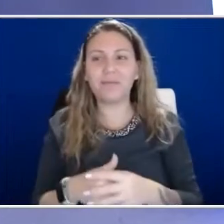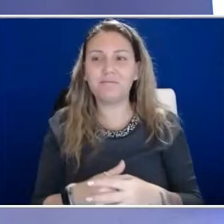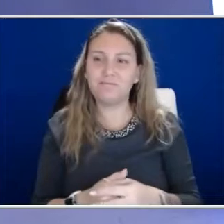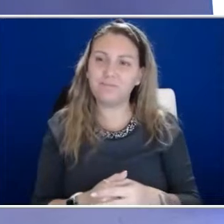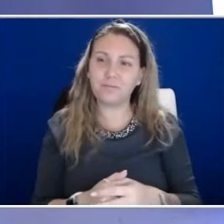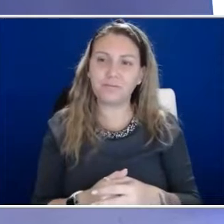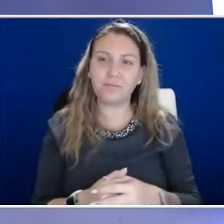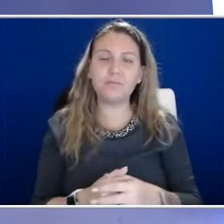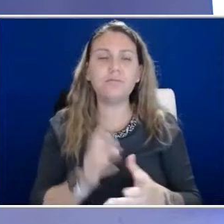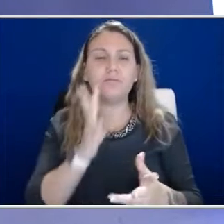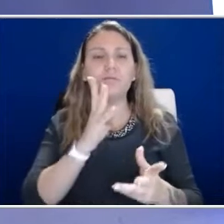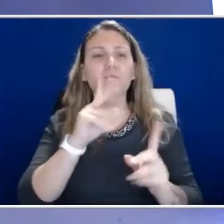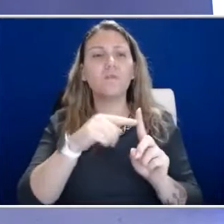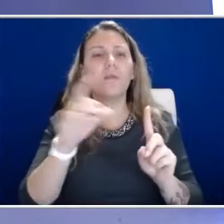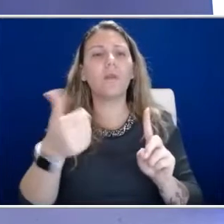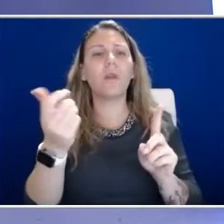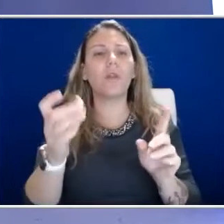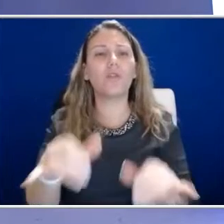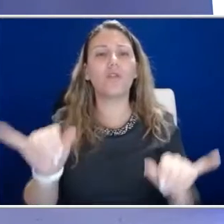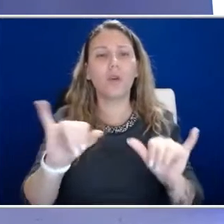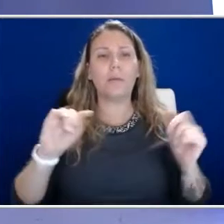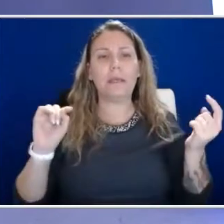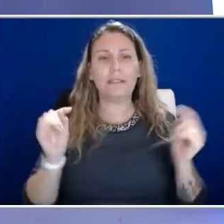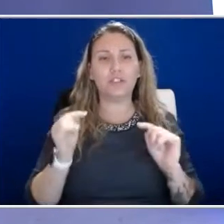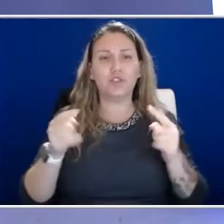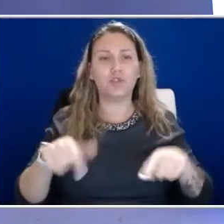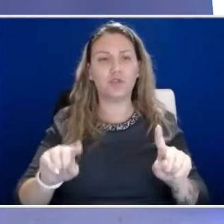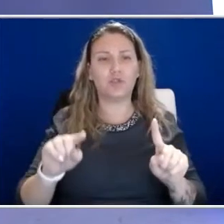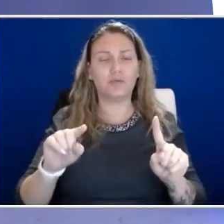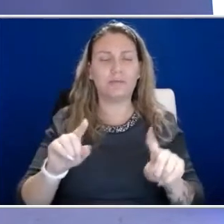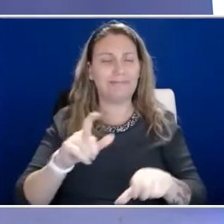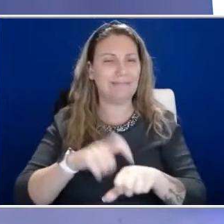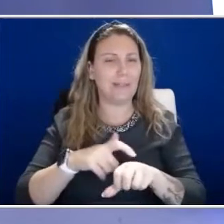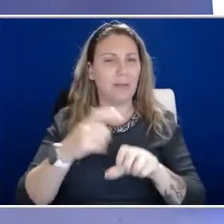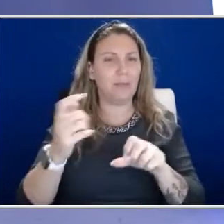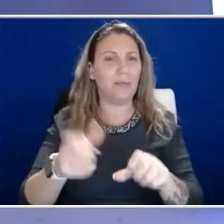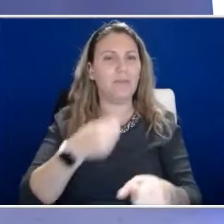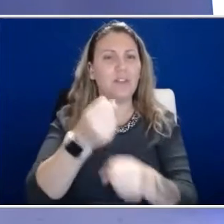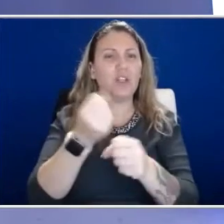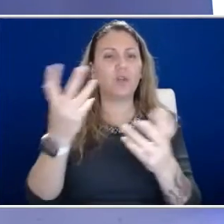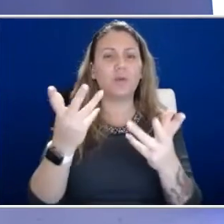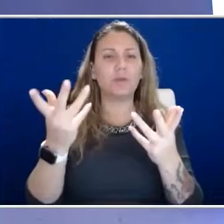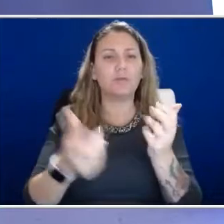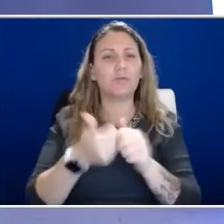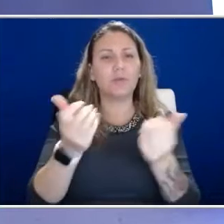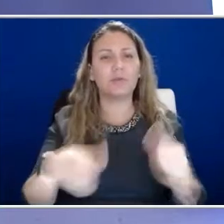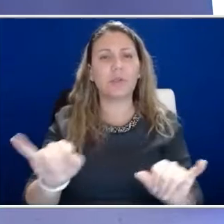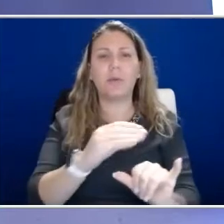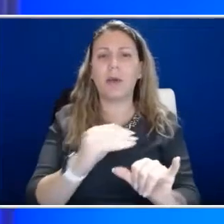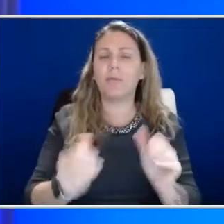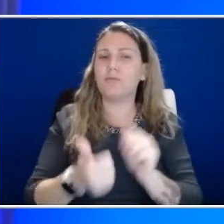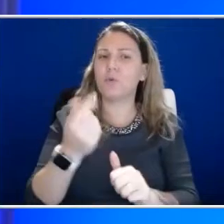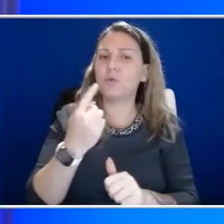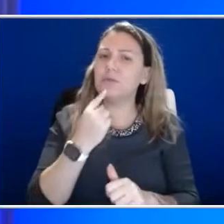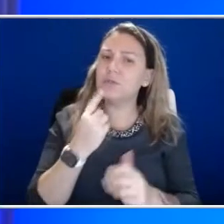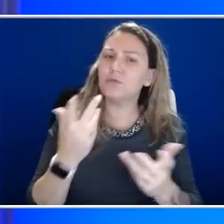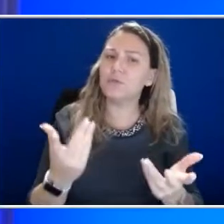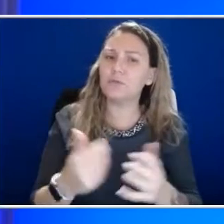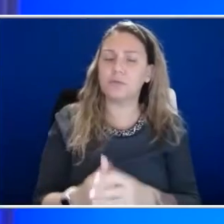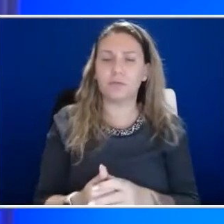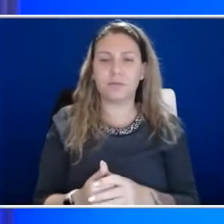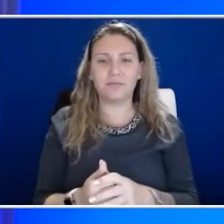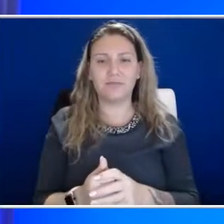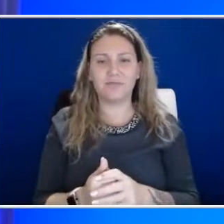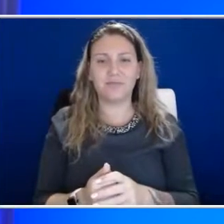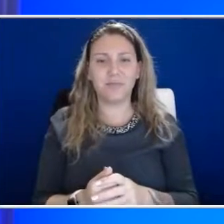about some other, though, common injuries this time of year. What's the most common, and then what are the most serious that you see? Okay, so as the kind of